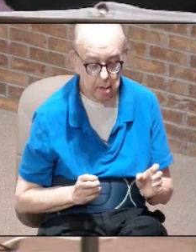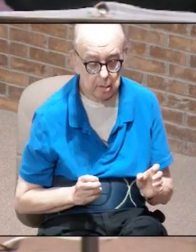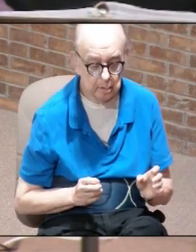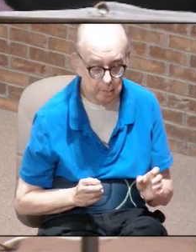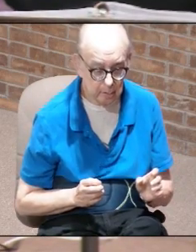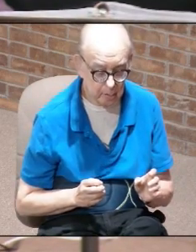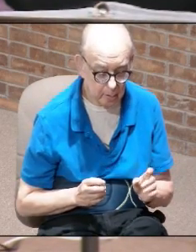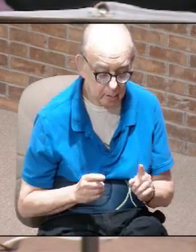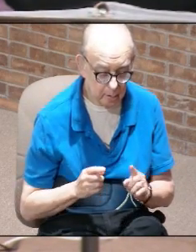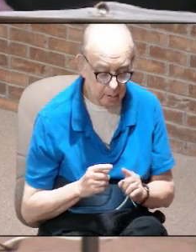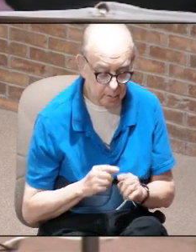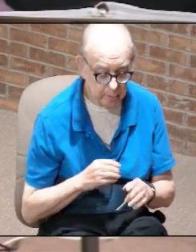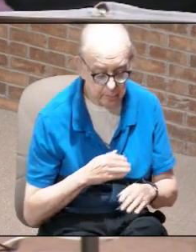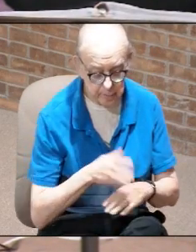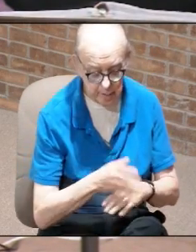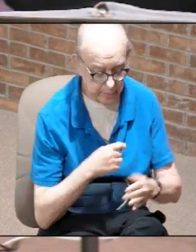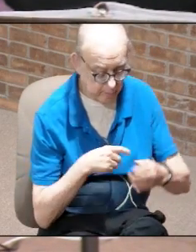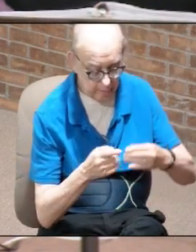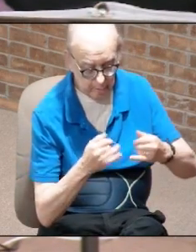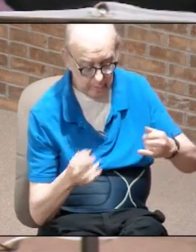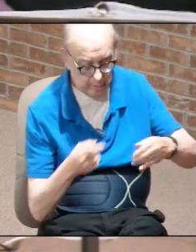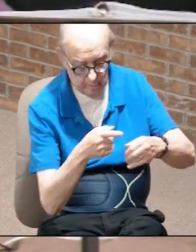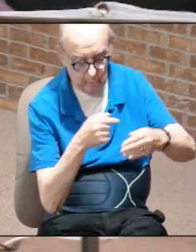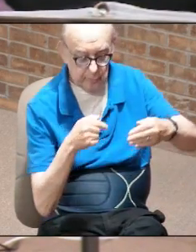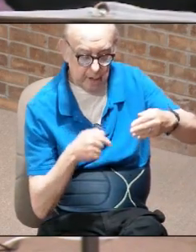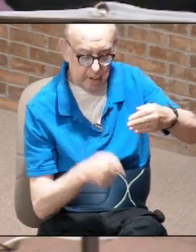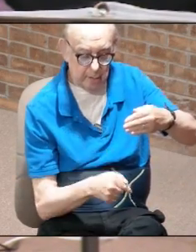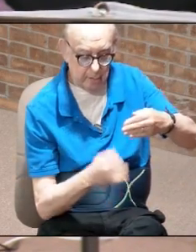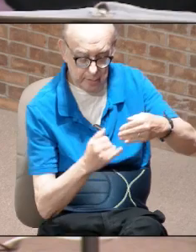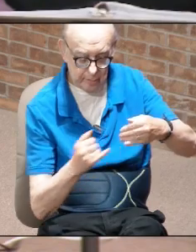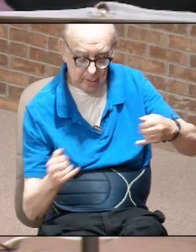back to this other side of the line